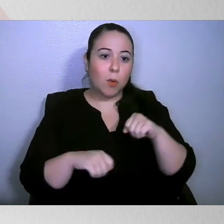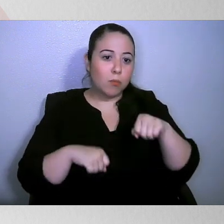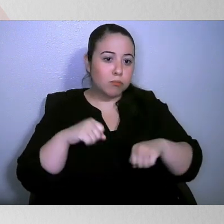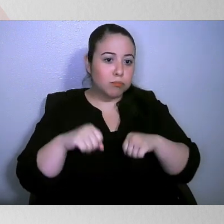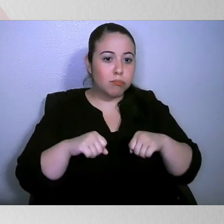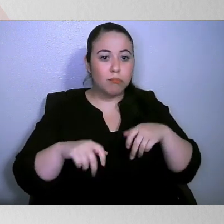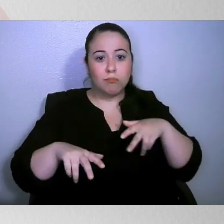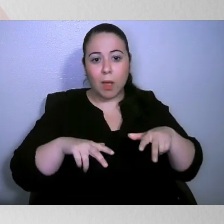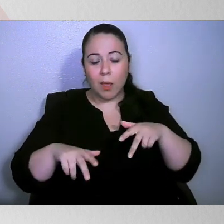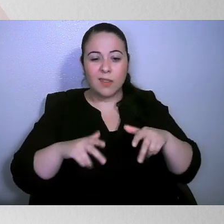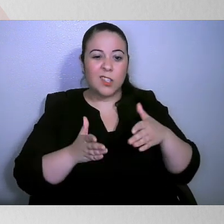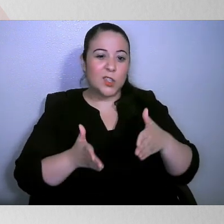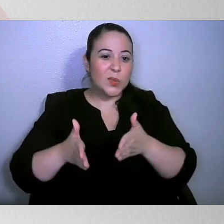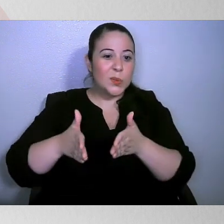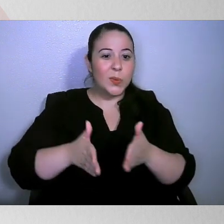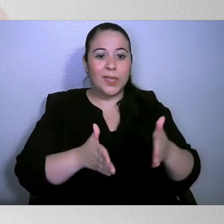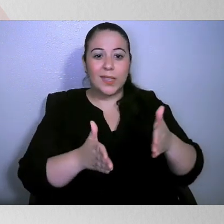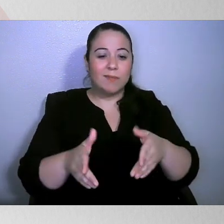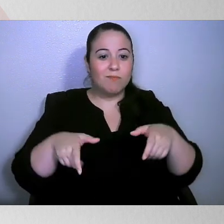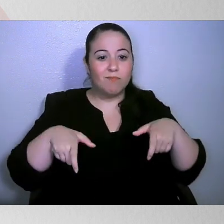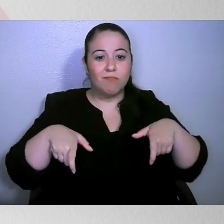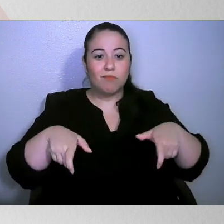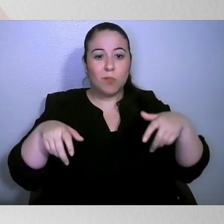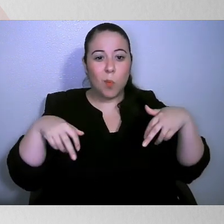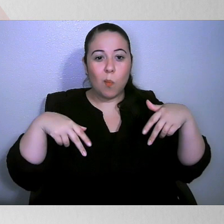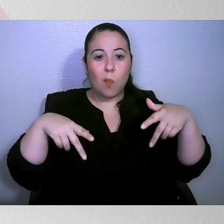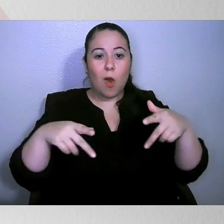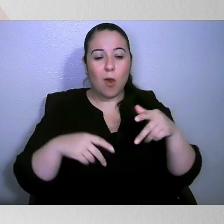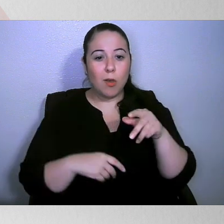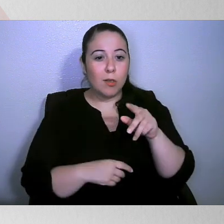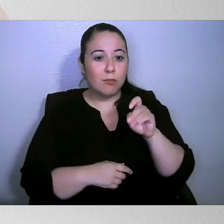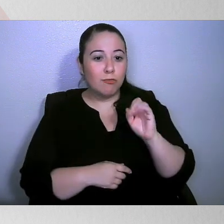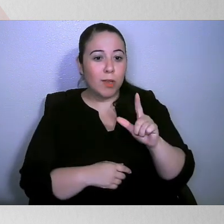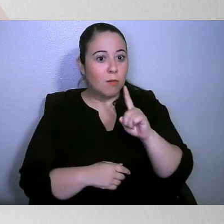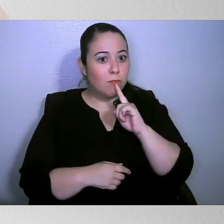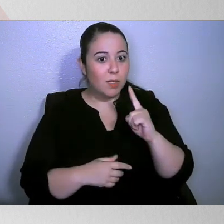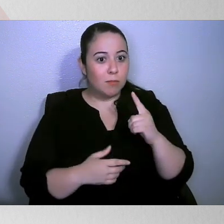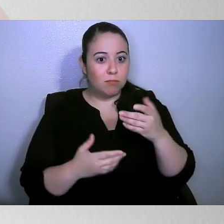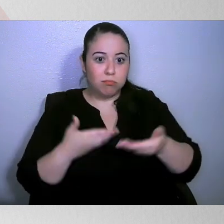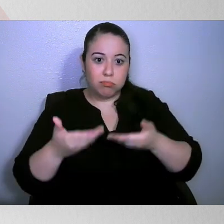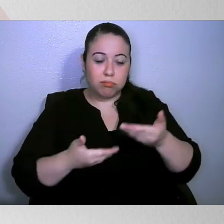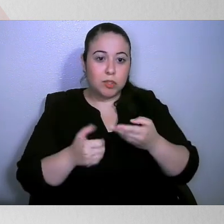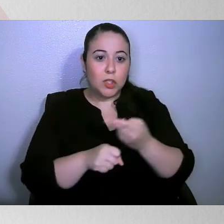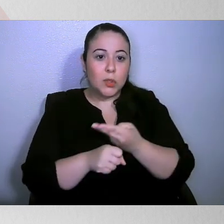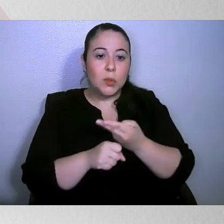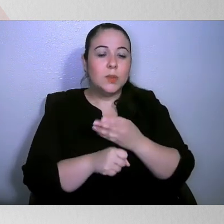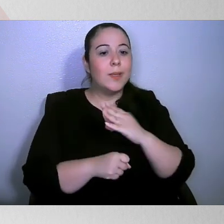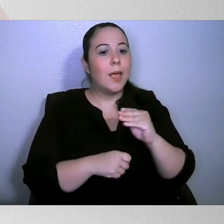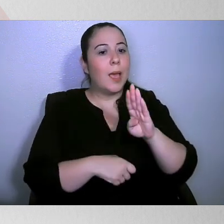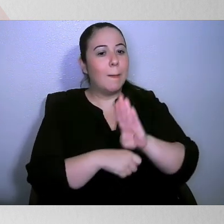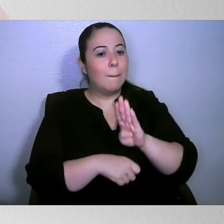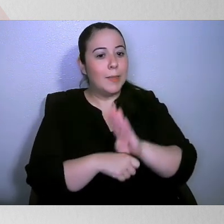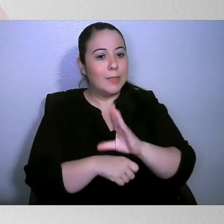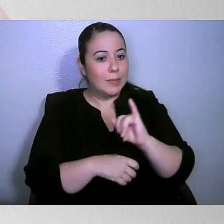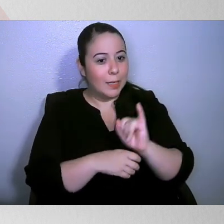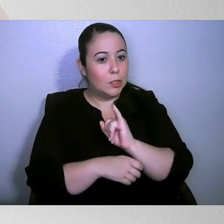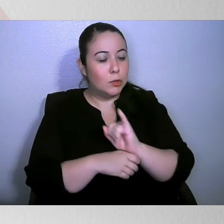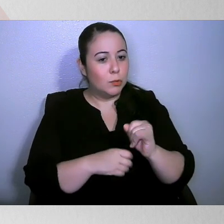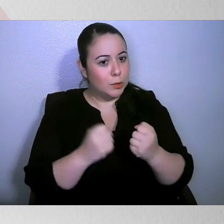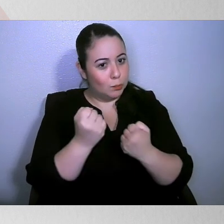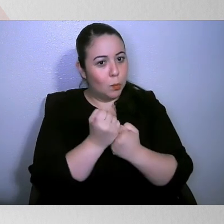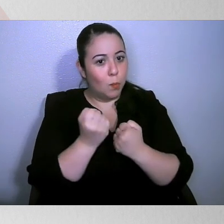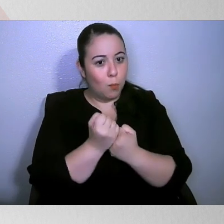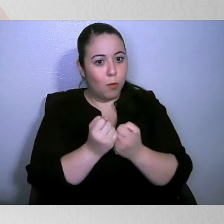are pleasant and inviting to use, and where all businesses and industries have the support of local residents and visitors.